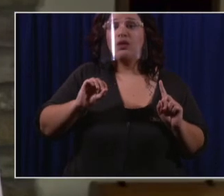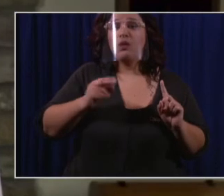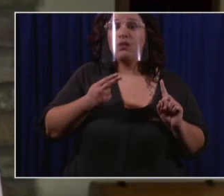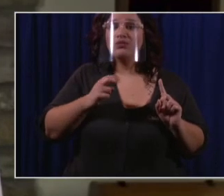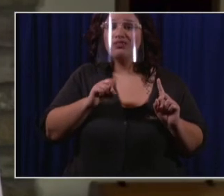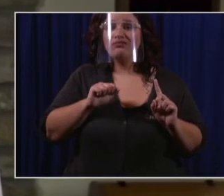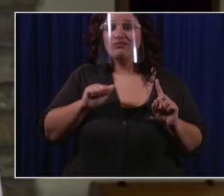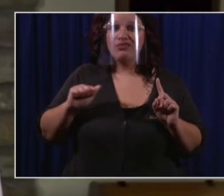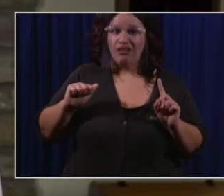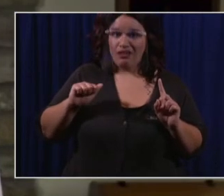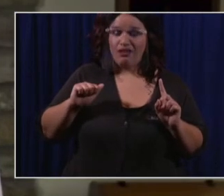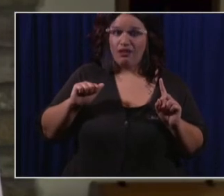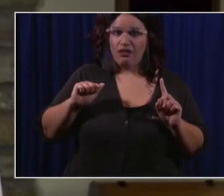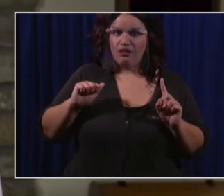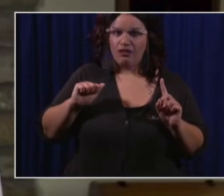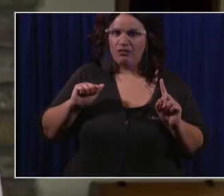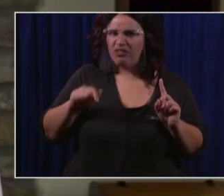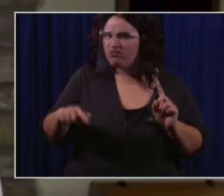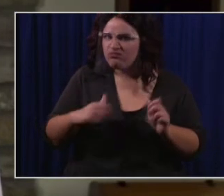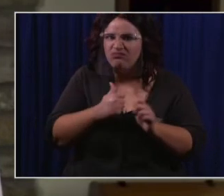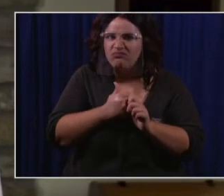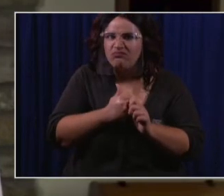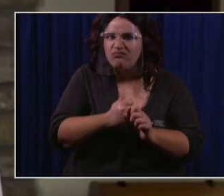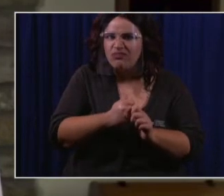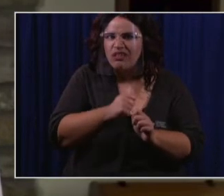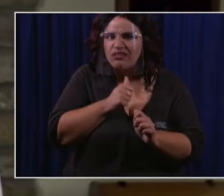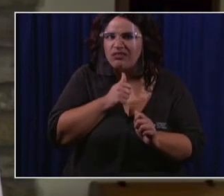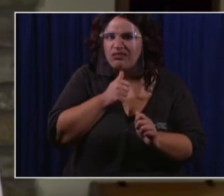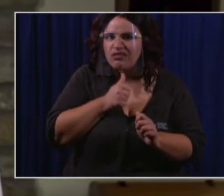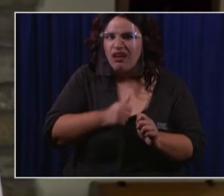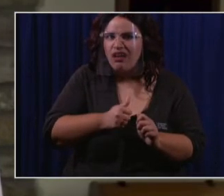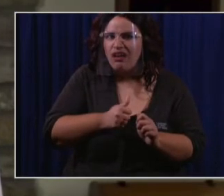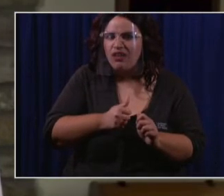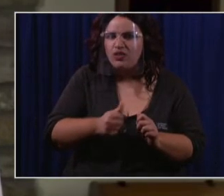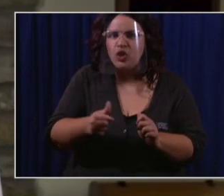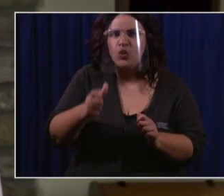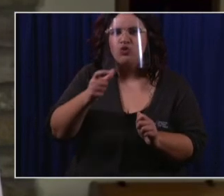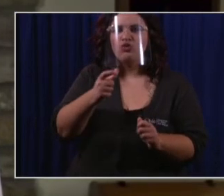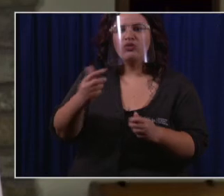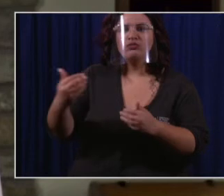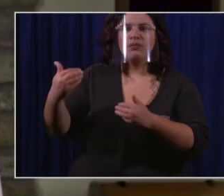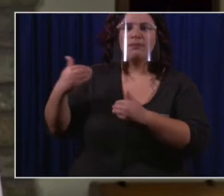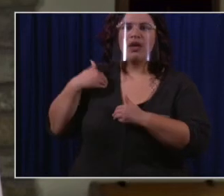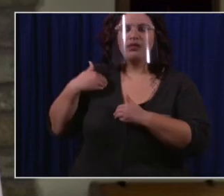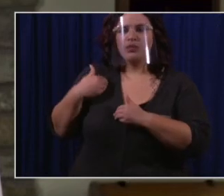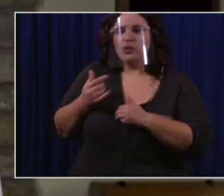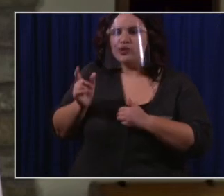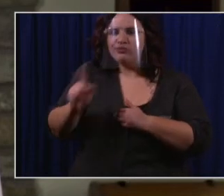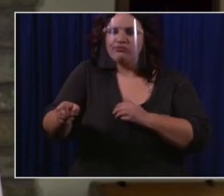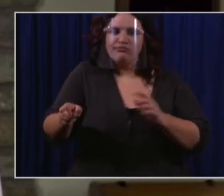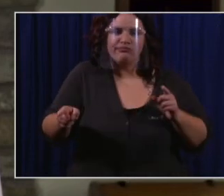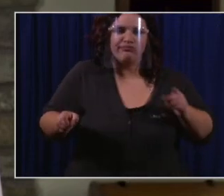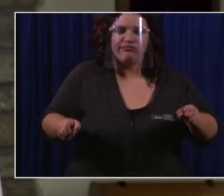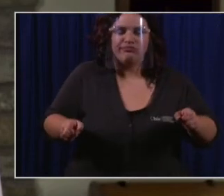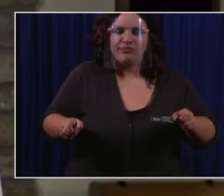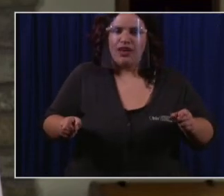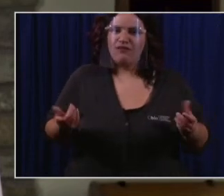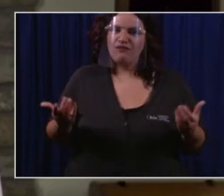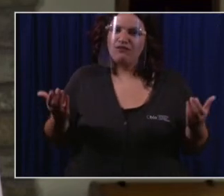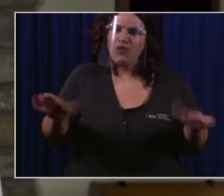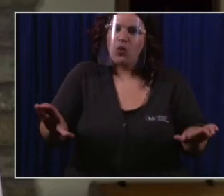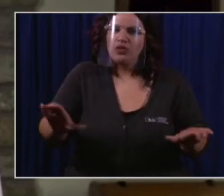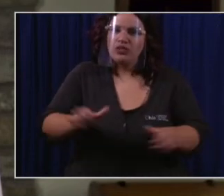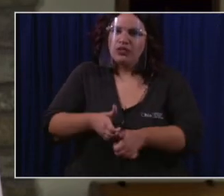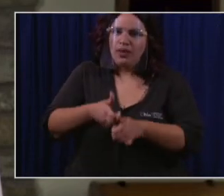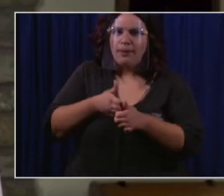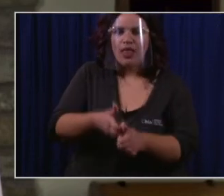who holds these schools accountable? Is it your office? Is it OHSAA? And how do they do it? And as a follow-up on the nursing